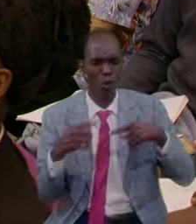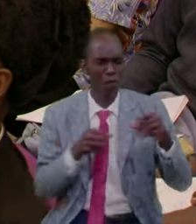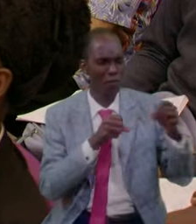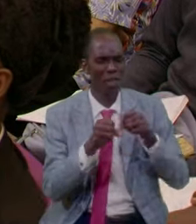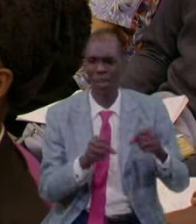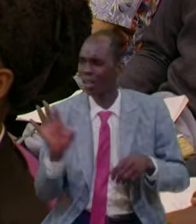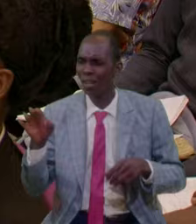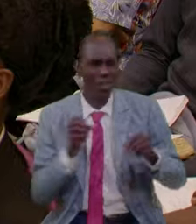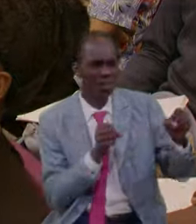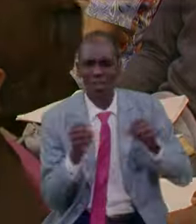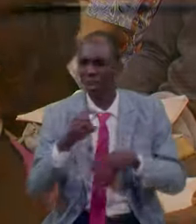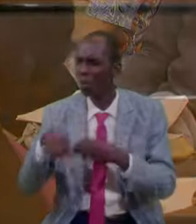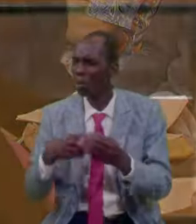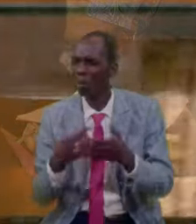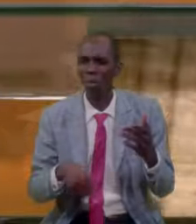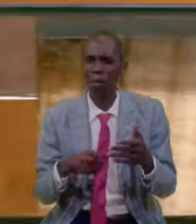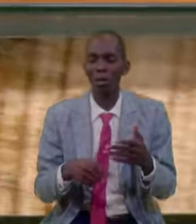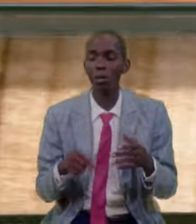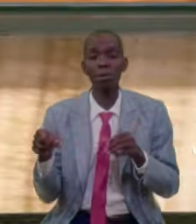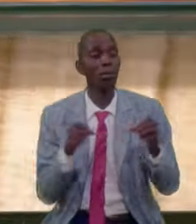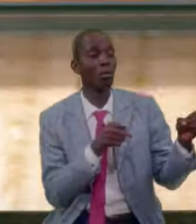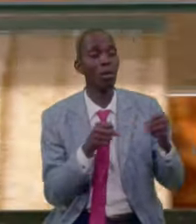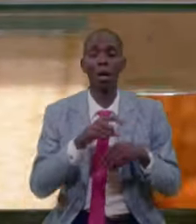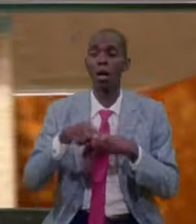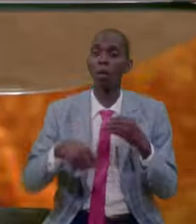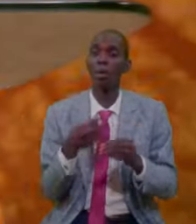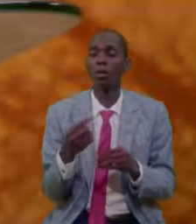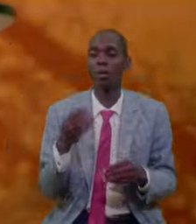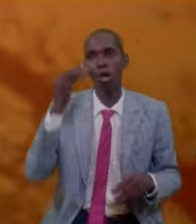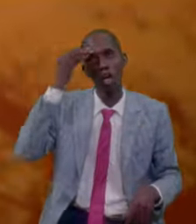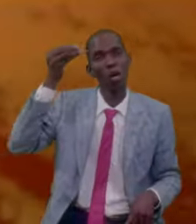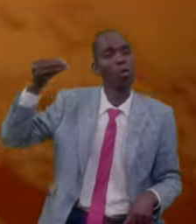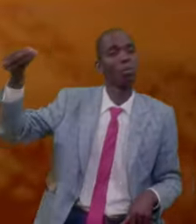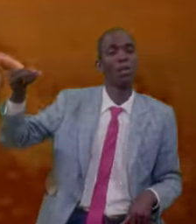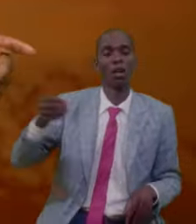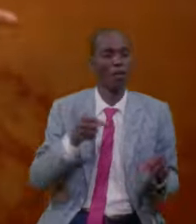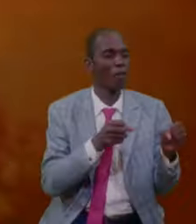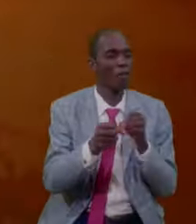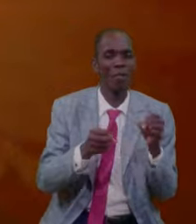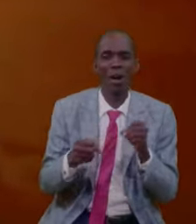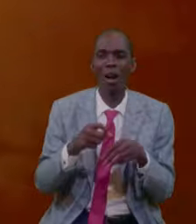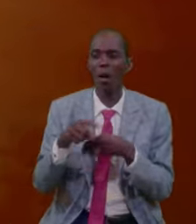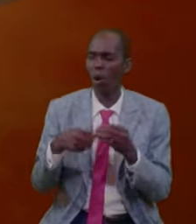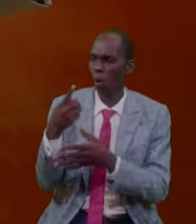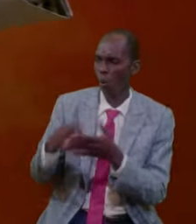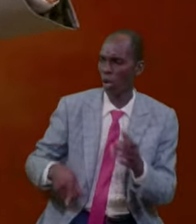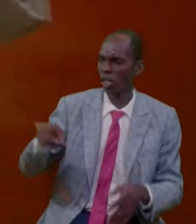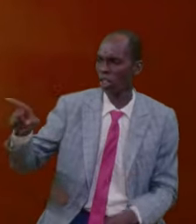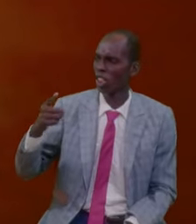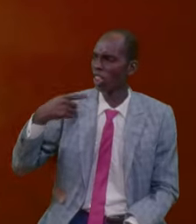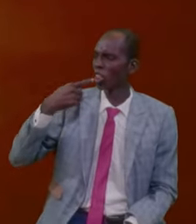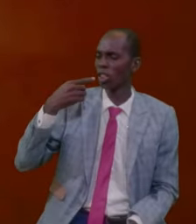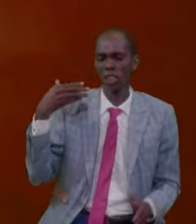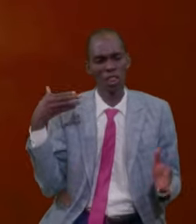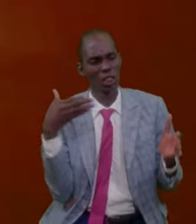about? They're fighting about opinions. They're fighting about what he says against